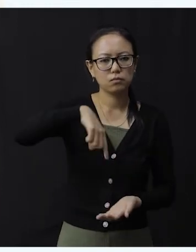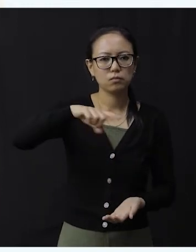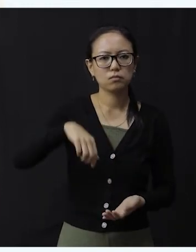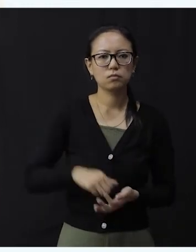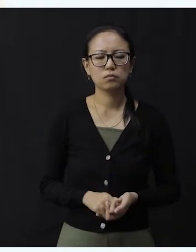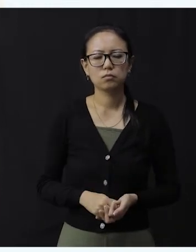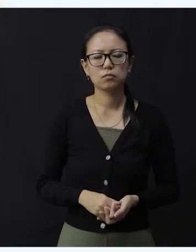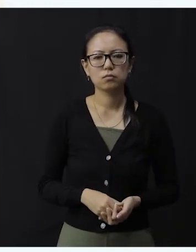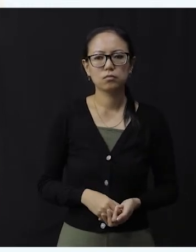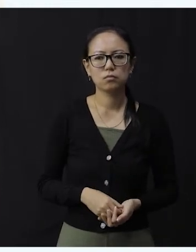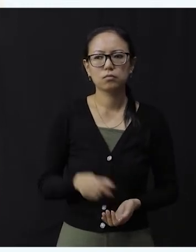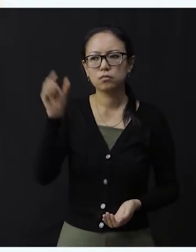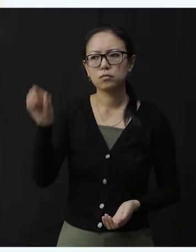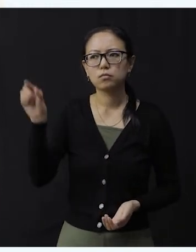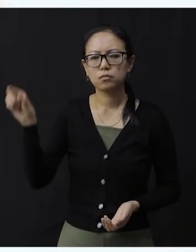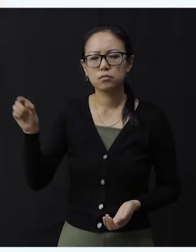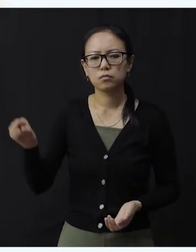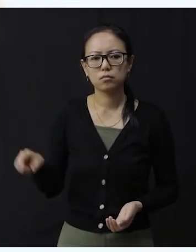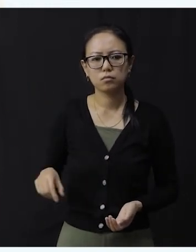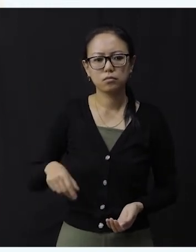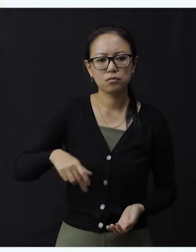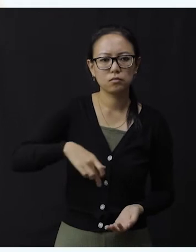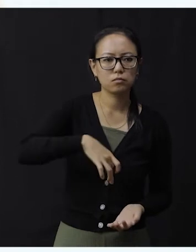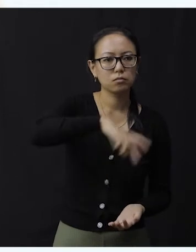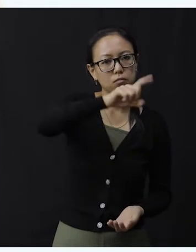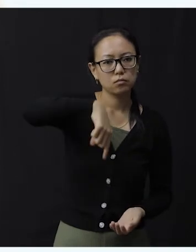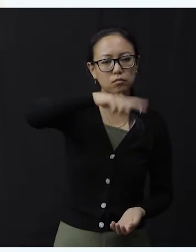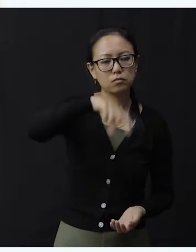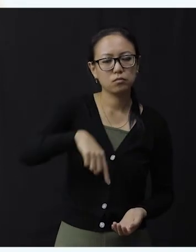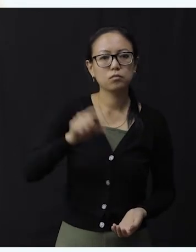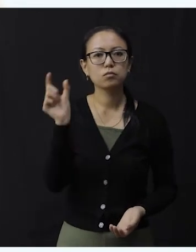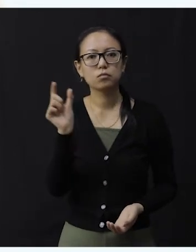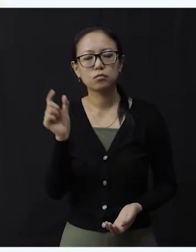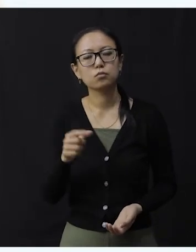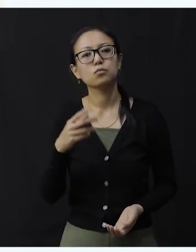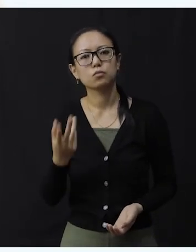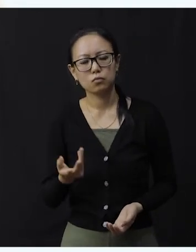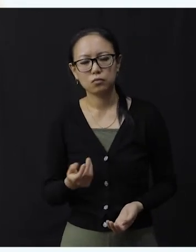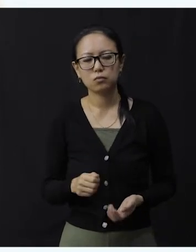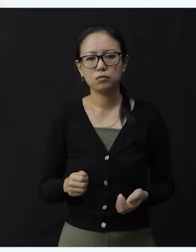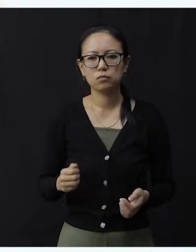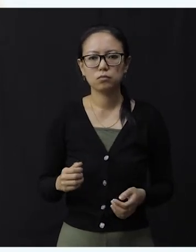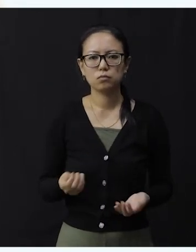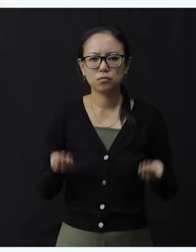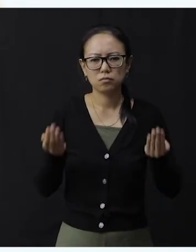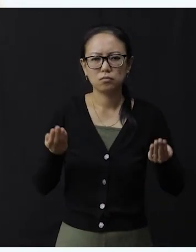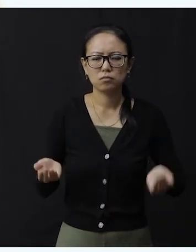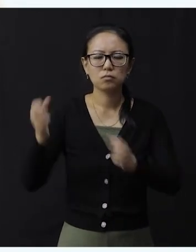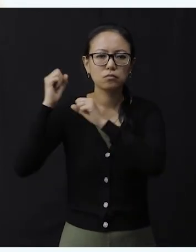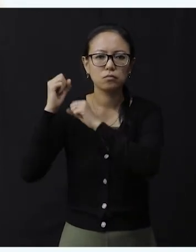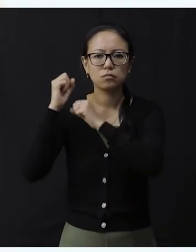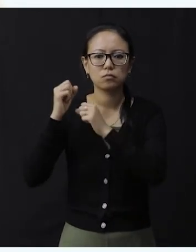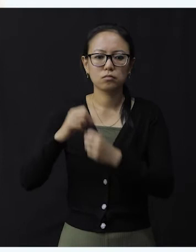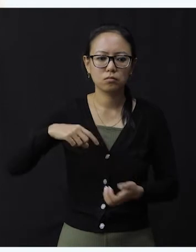the goods from village to village. So these animals such as a bullock cart and a tongo are act as